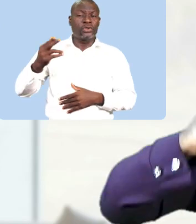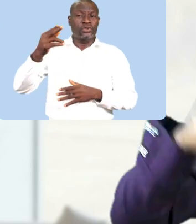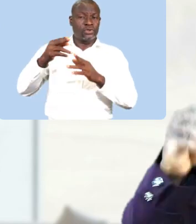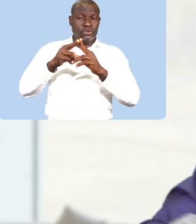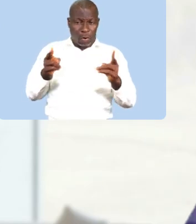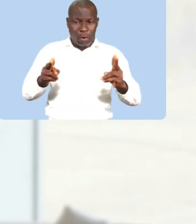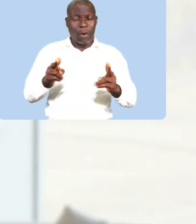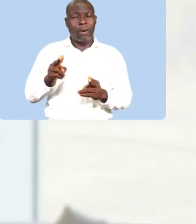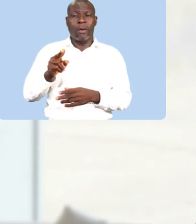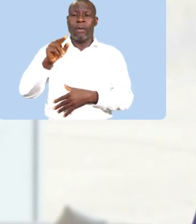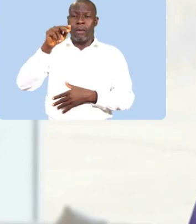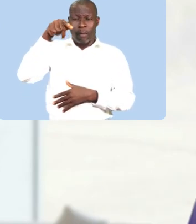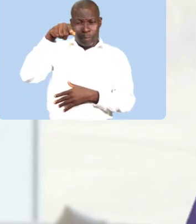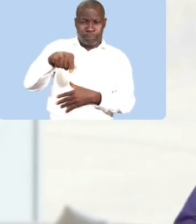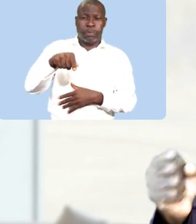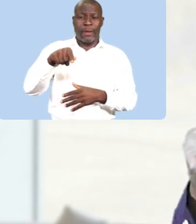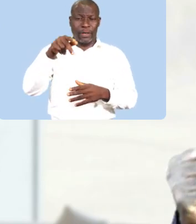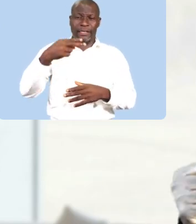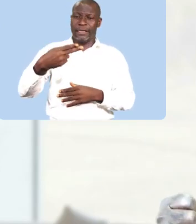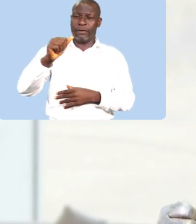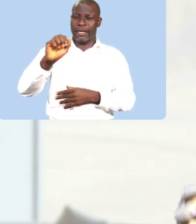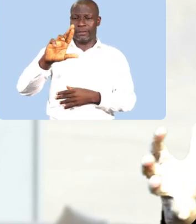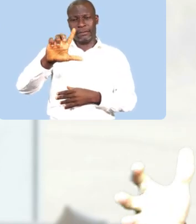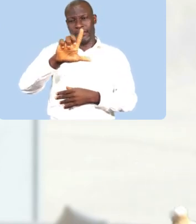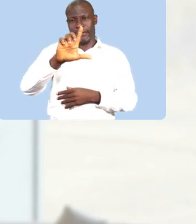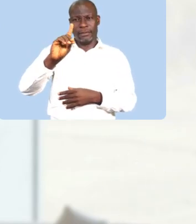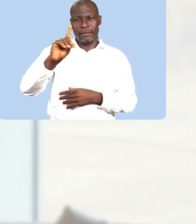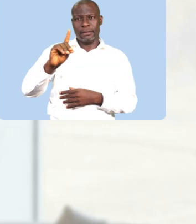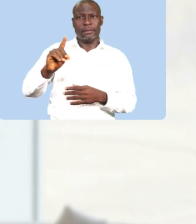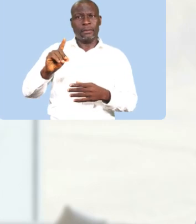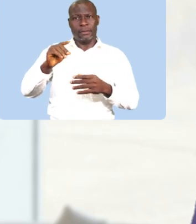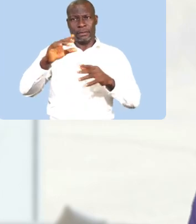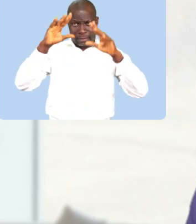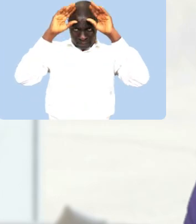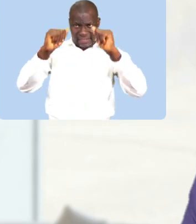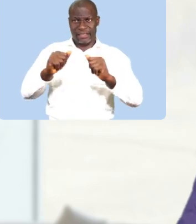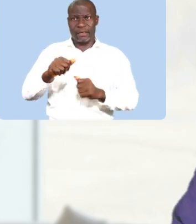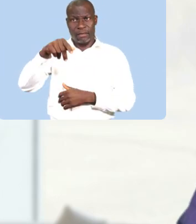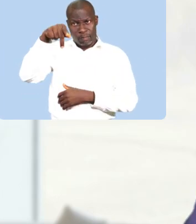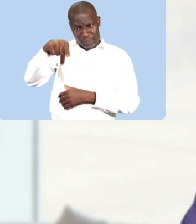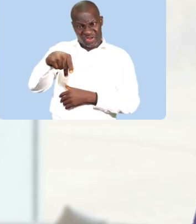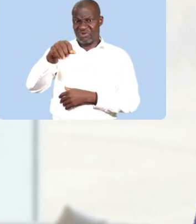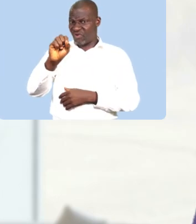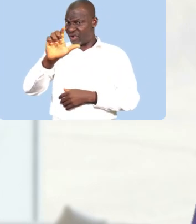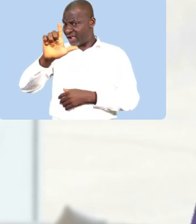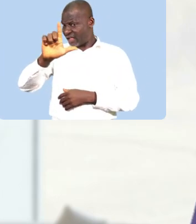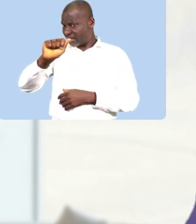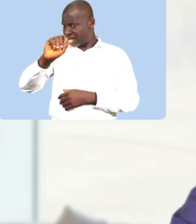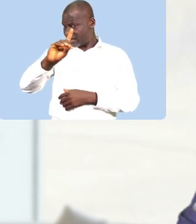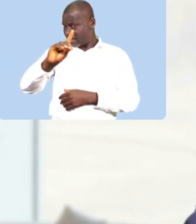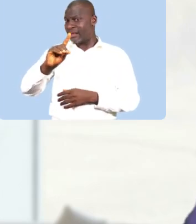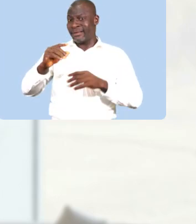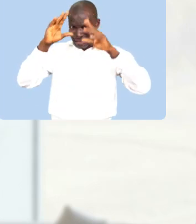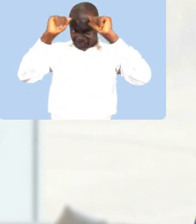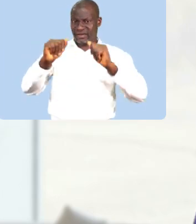omo sesa constitution no that's the father of the nation yes argument no ekoso